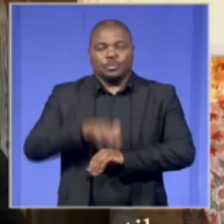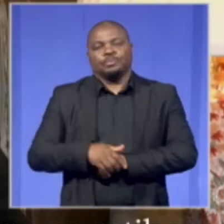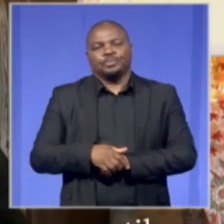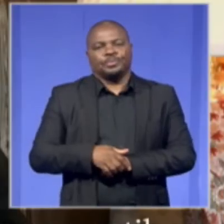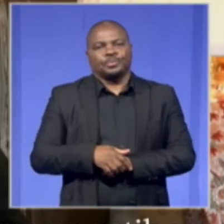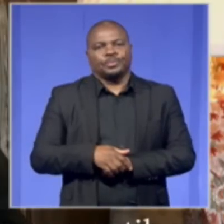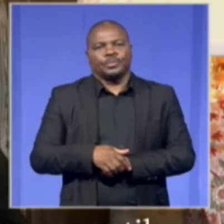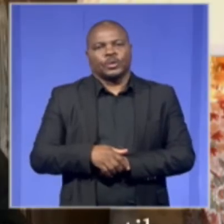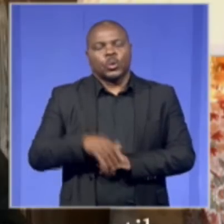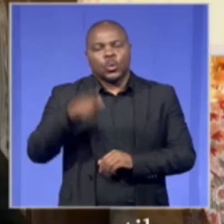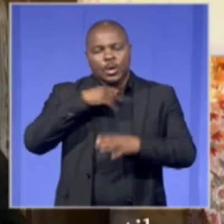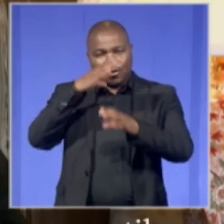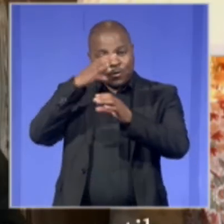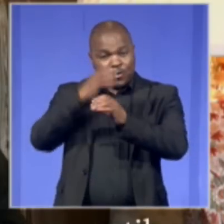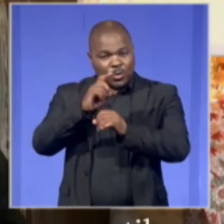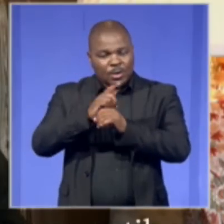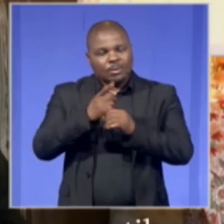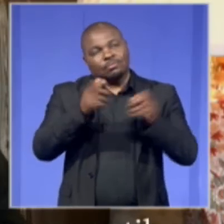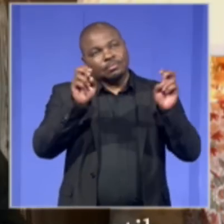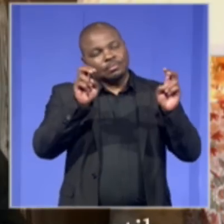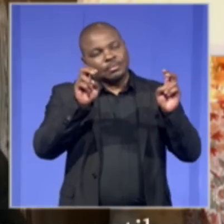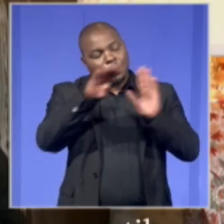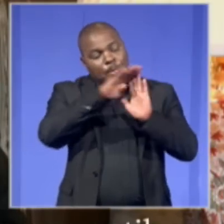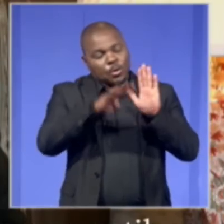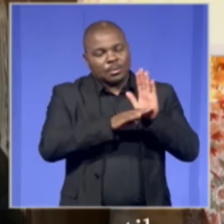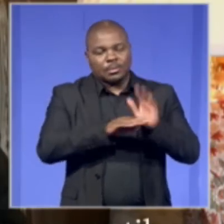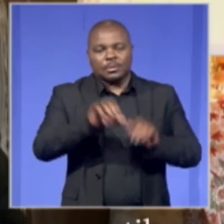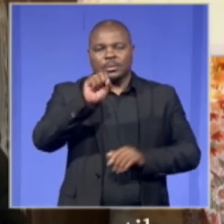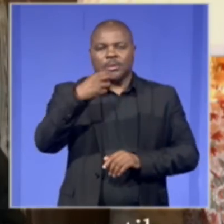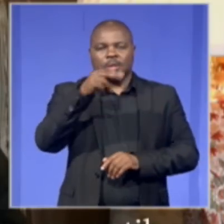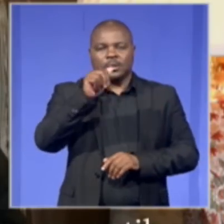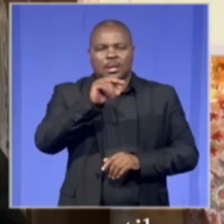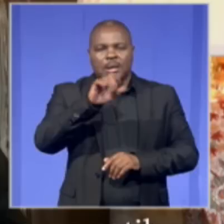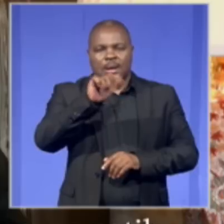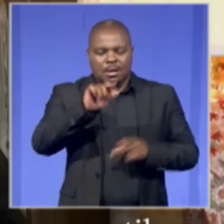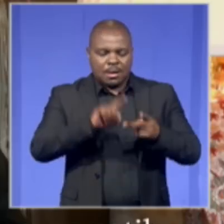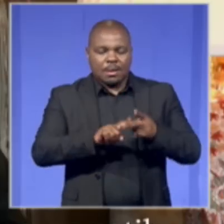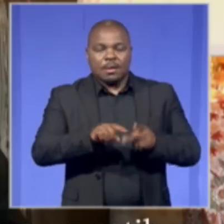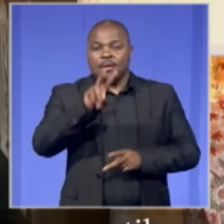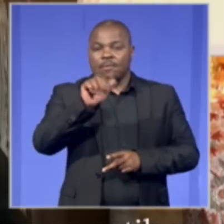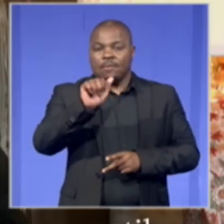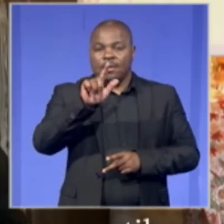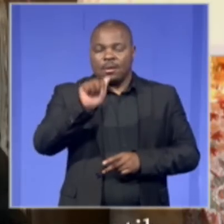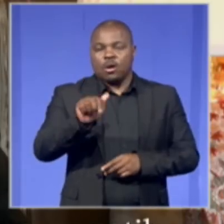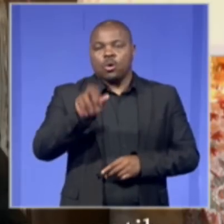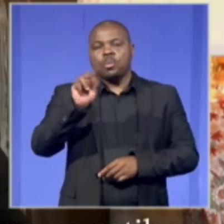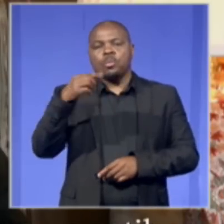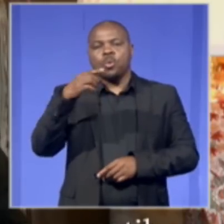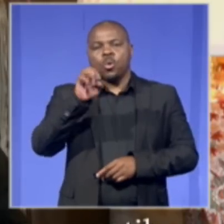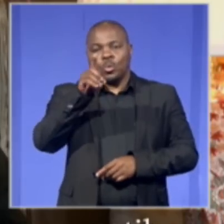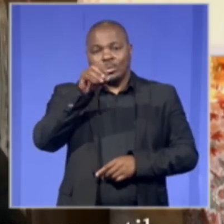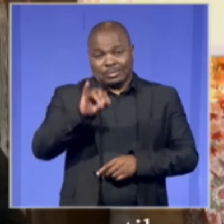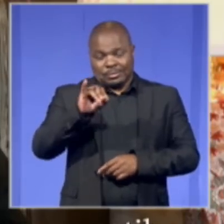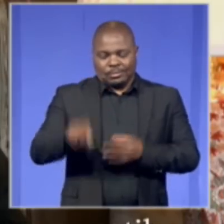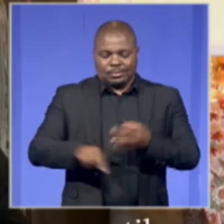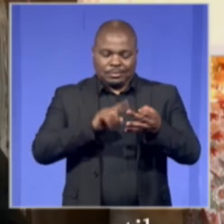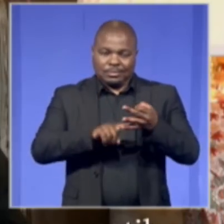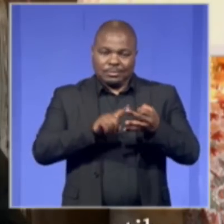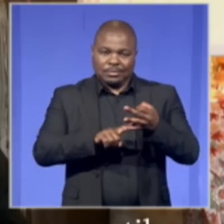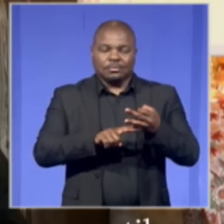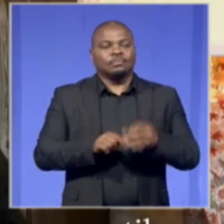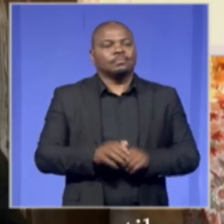focused execution of Operation Shanela, Operation Vala Umgodi, as well as operations